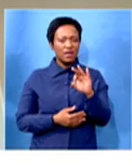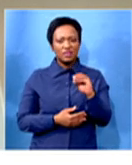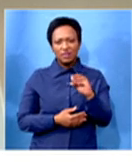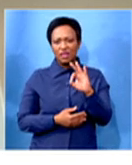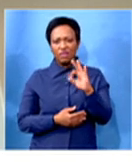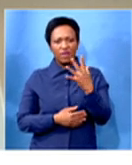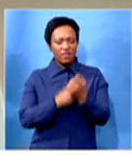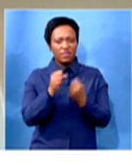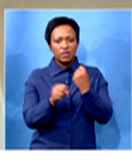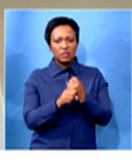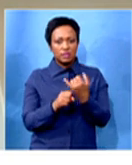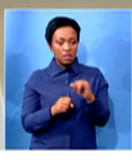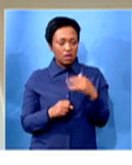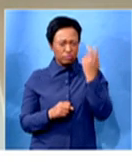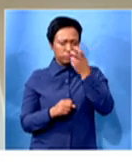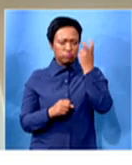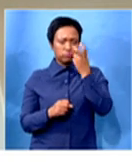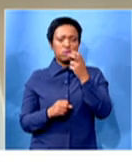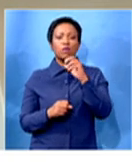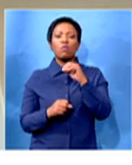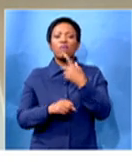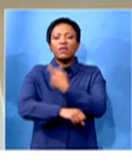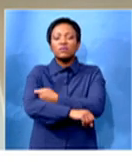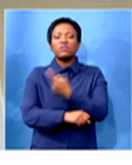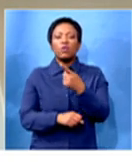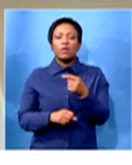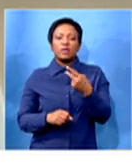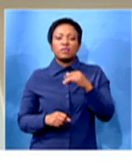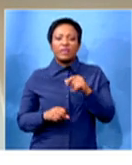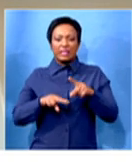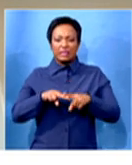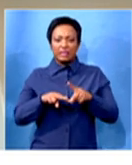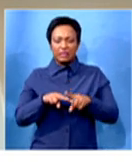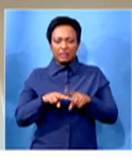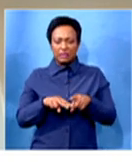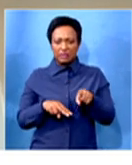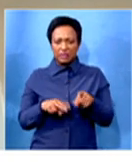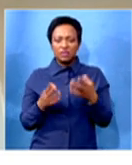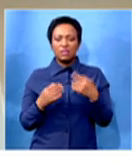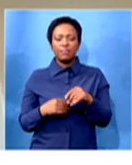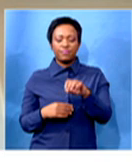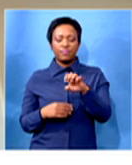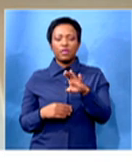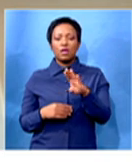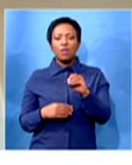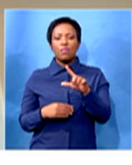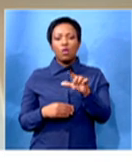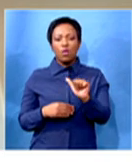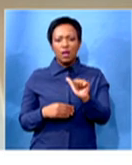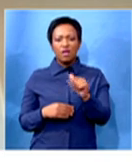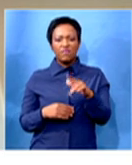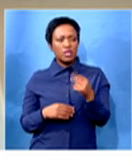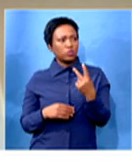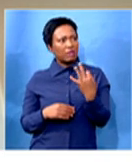an HIV vaccine for 35 years. On the other hand, you know, we had an Ebola vaccine in 2 to 3 years'